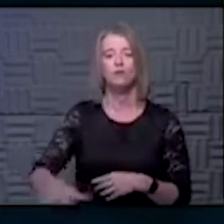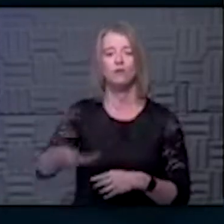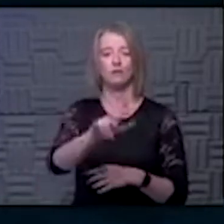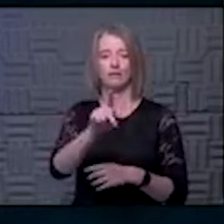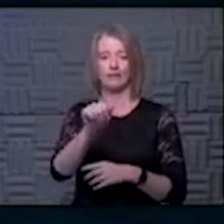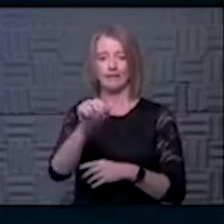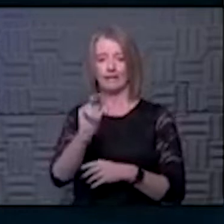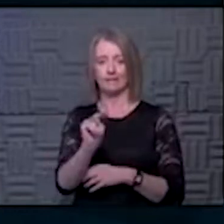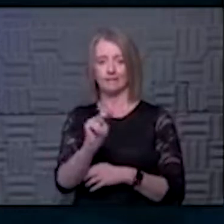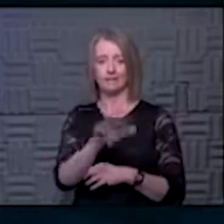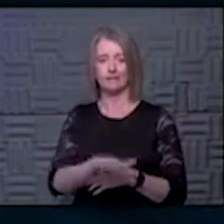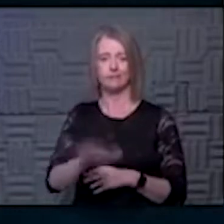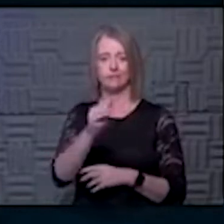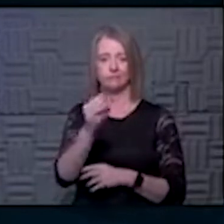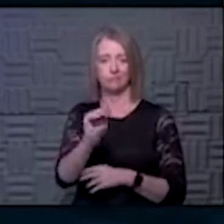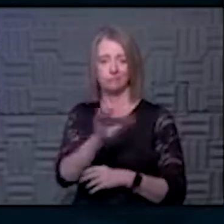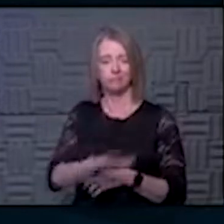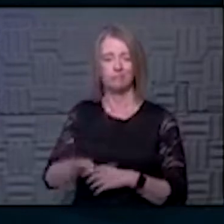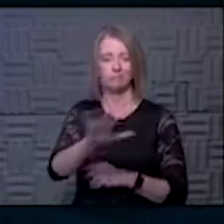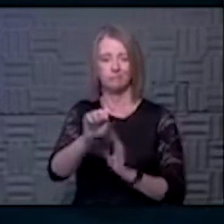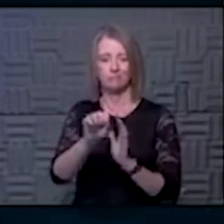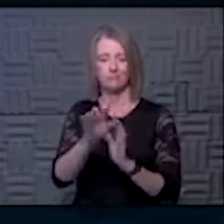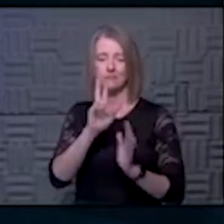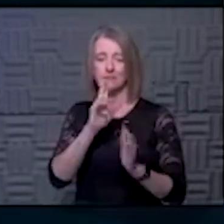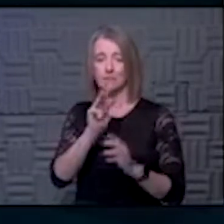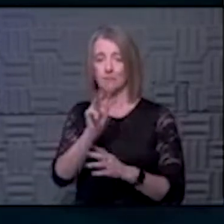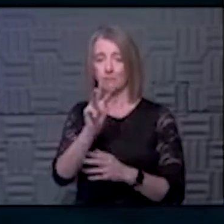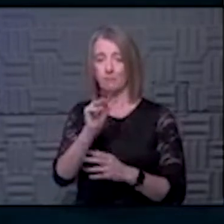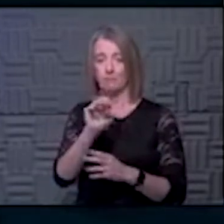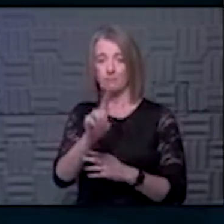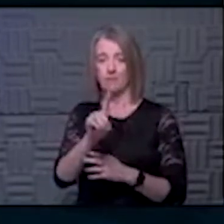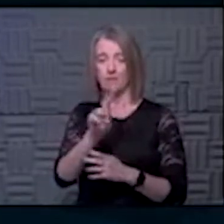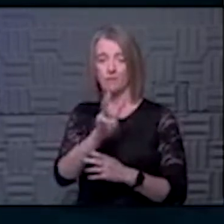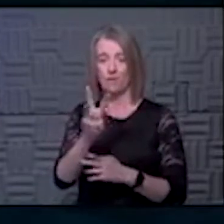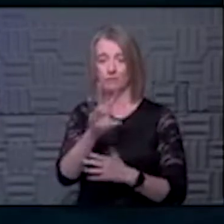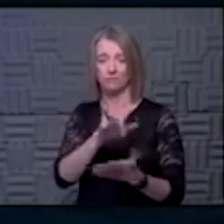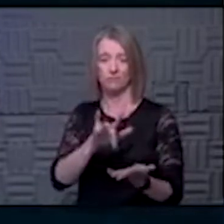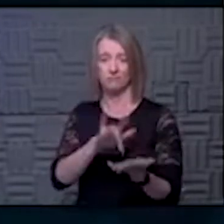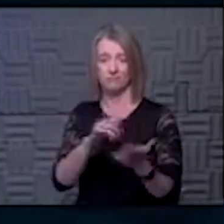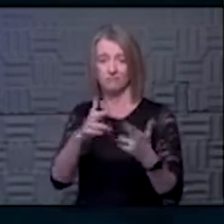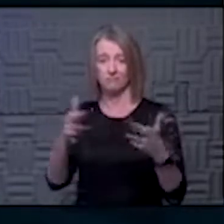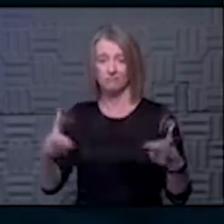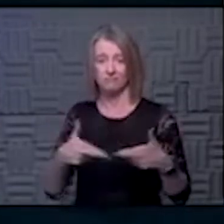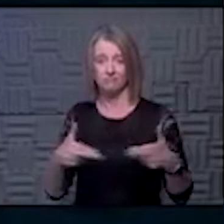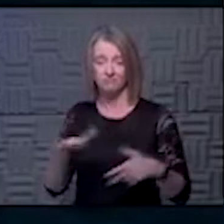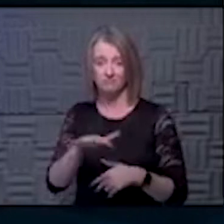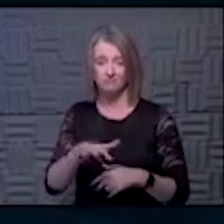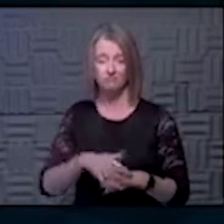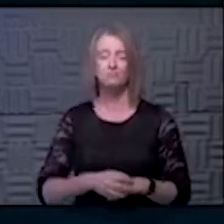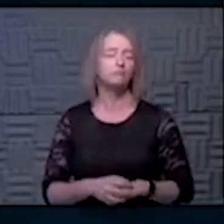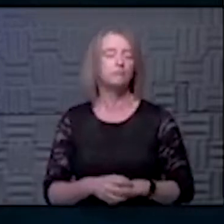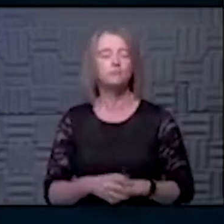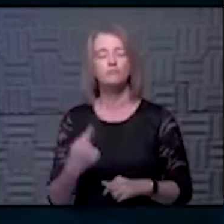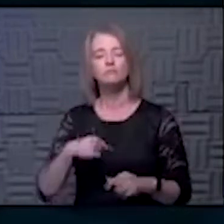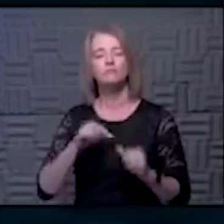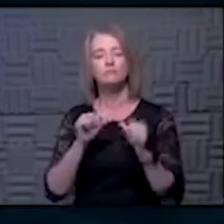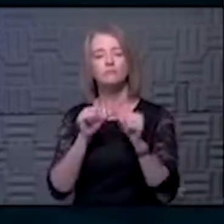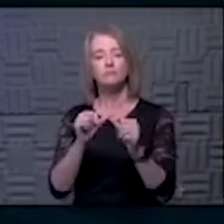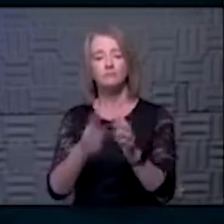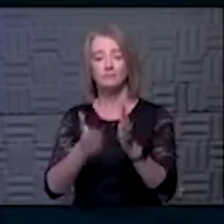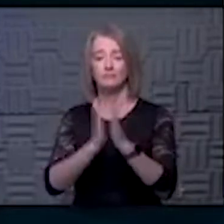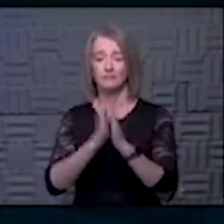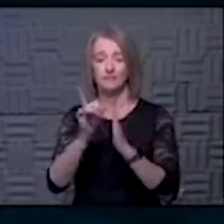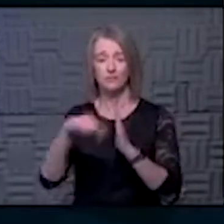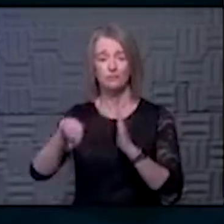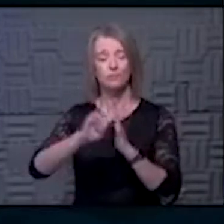Kansas, across Missouri, really across the entire Midwest region. And so we continue to ask